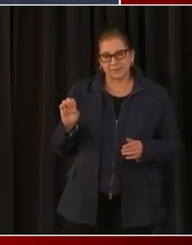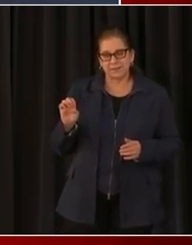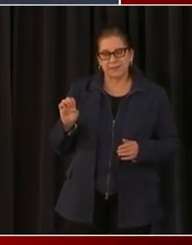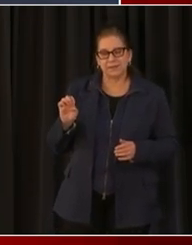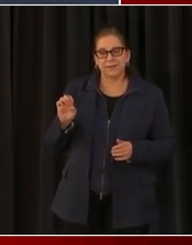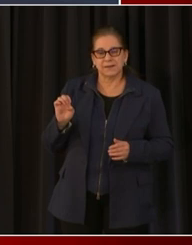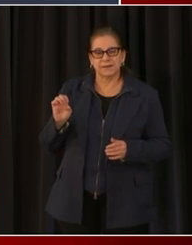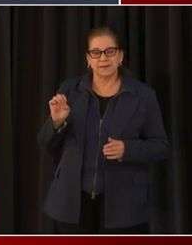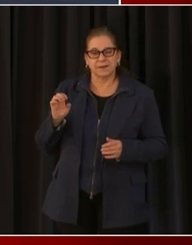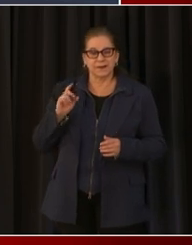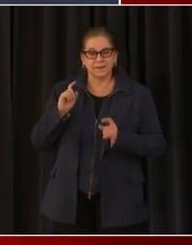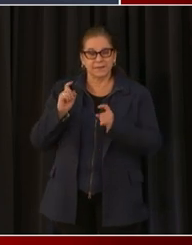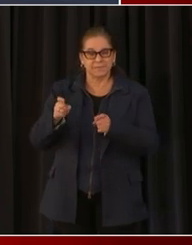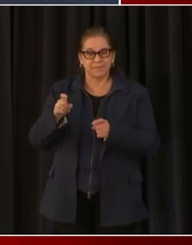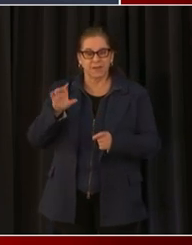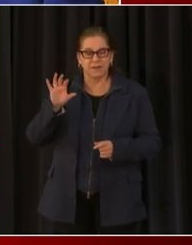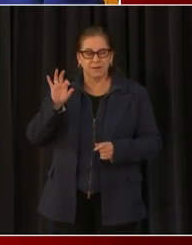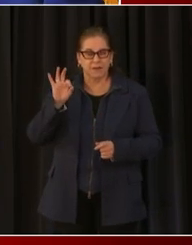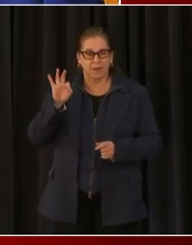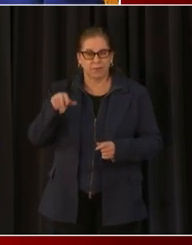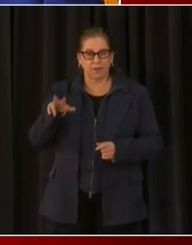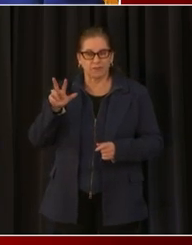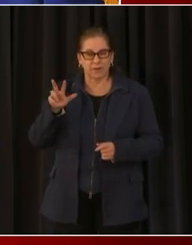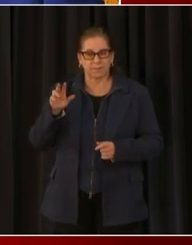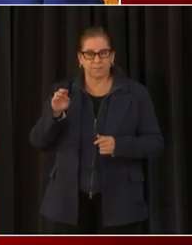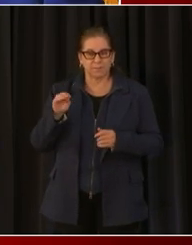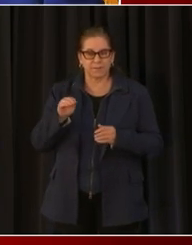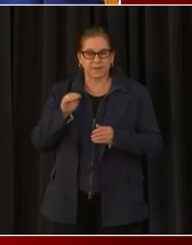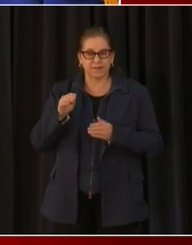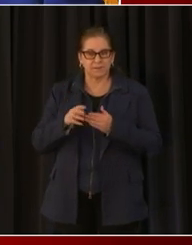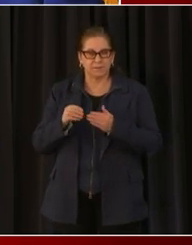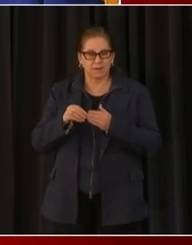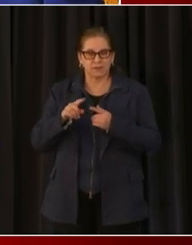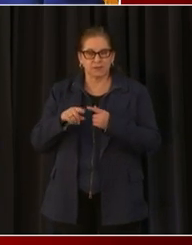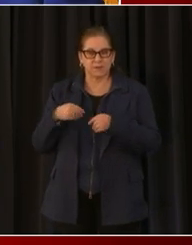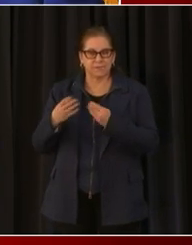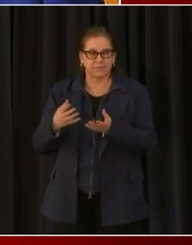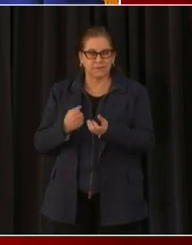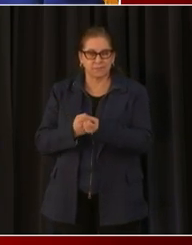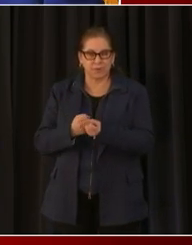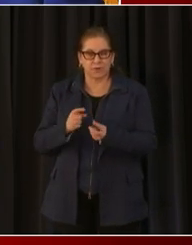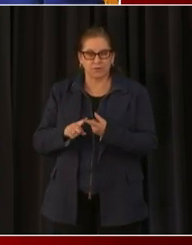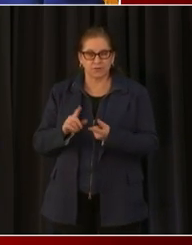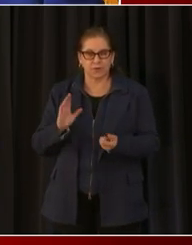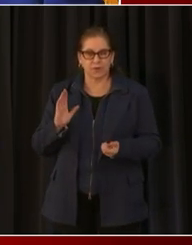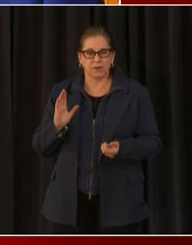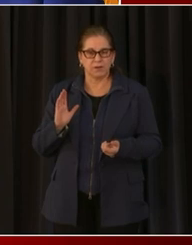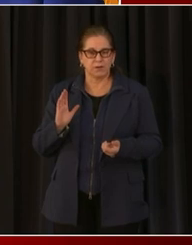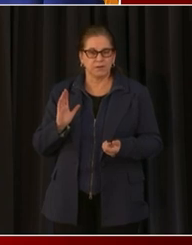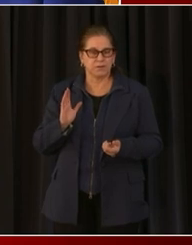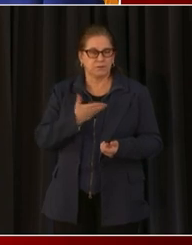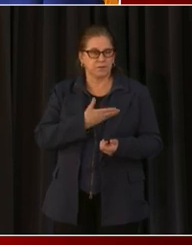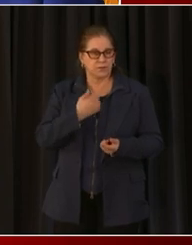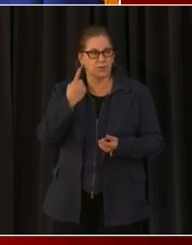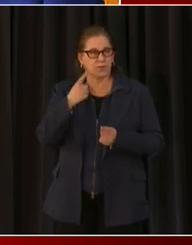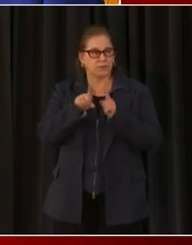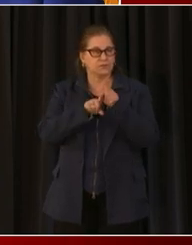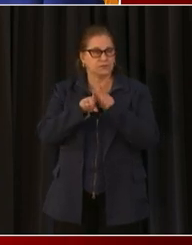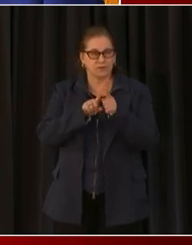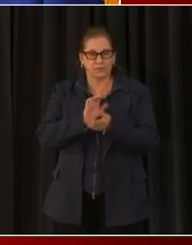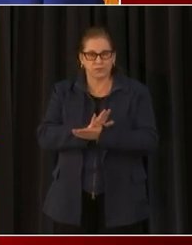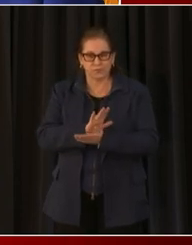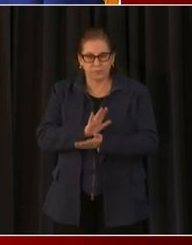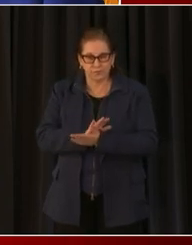this upcoming school year for our ability to support our one-star schools with additional